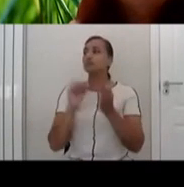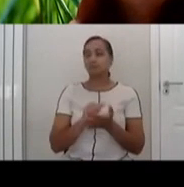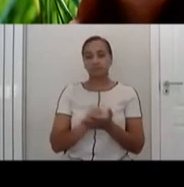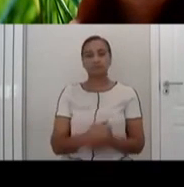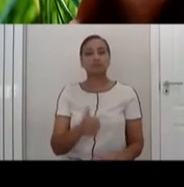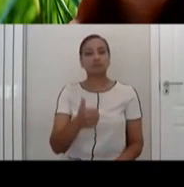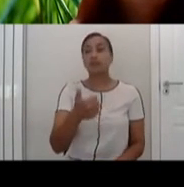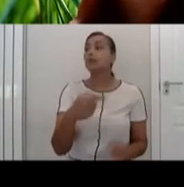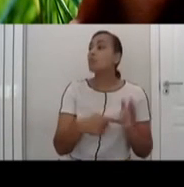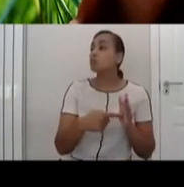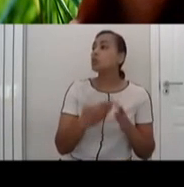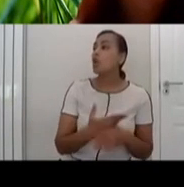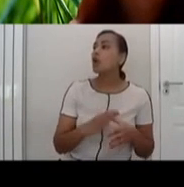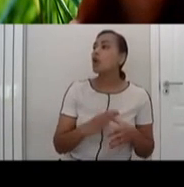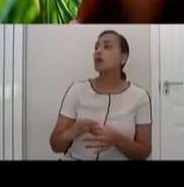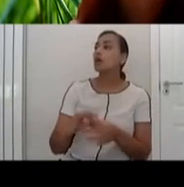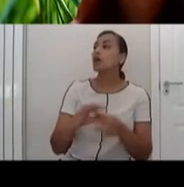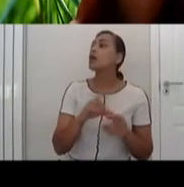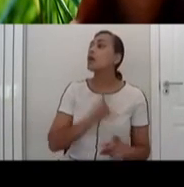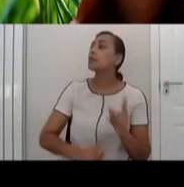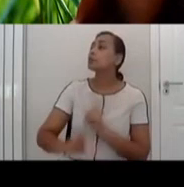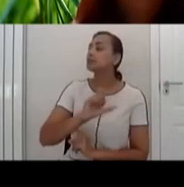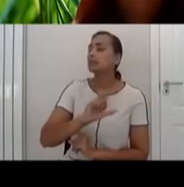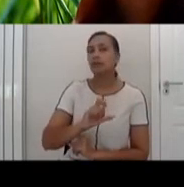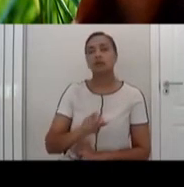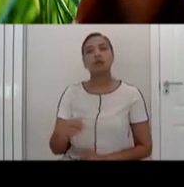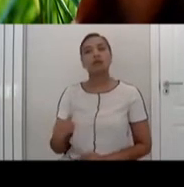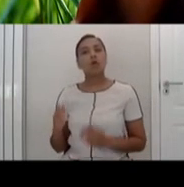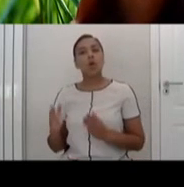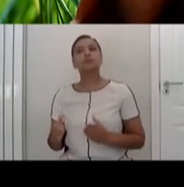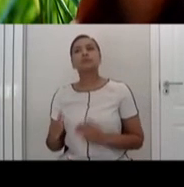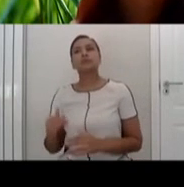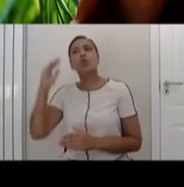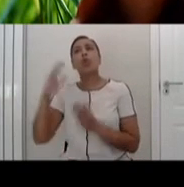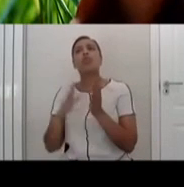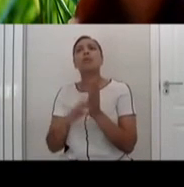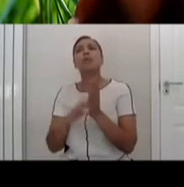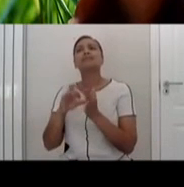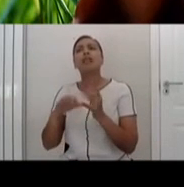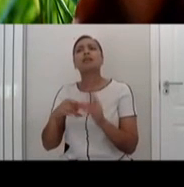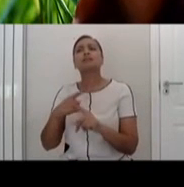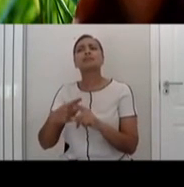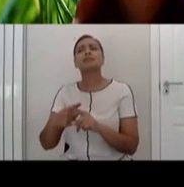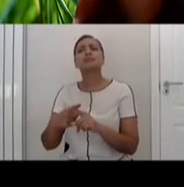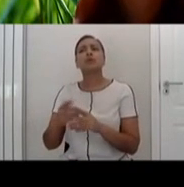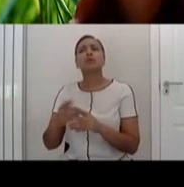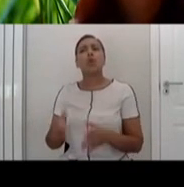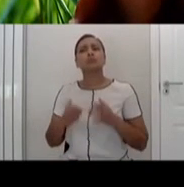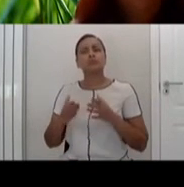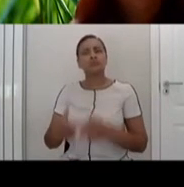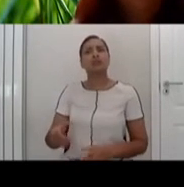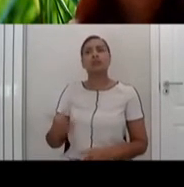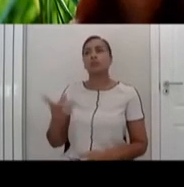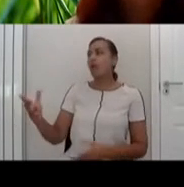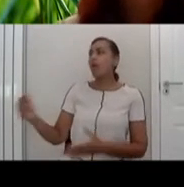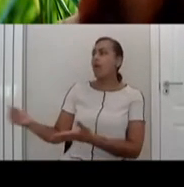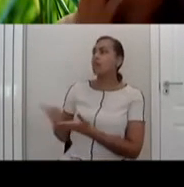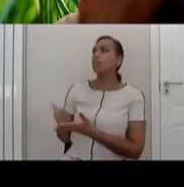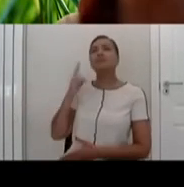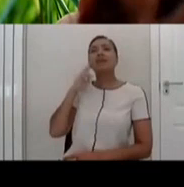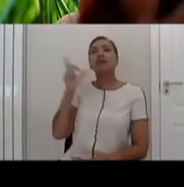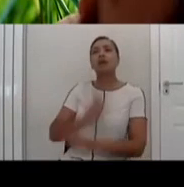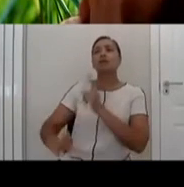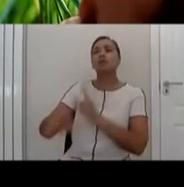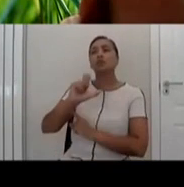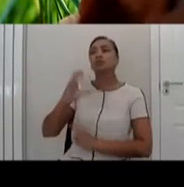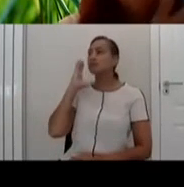community. So at North Mid, for example, had the same issues, and we flagged it through our deaf community around the face